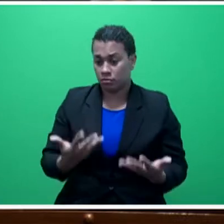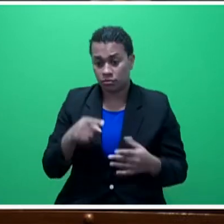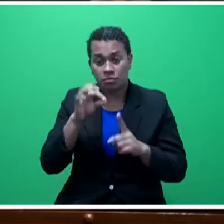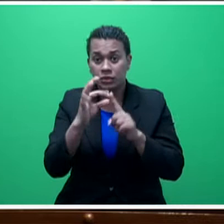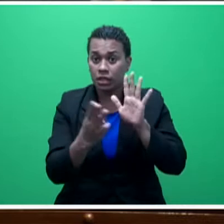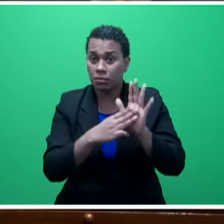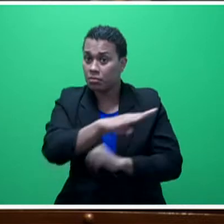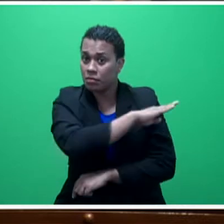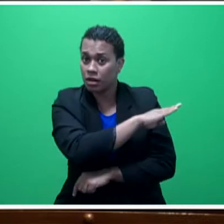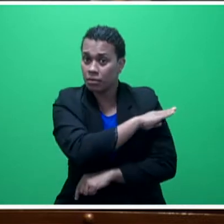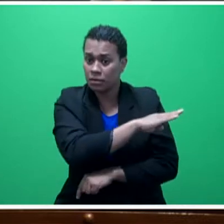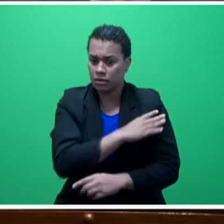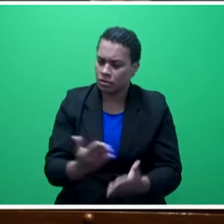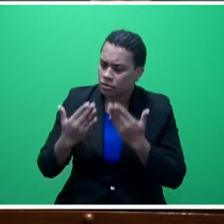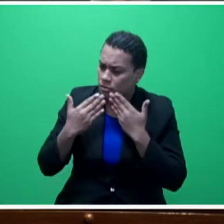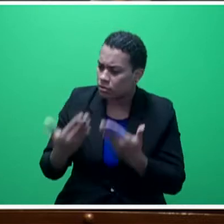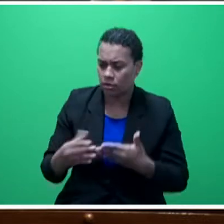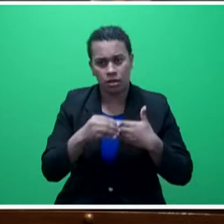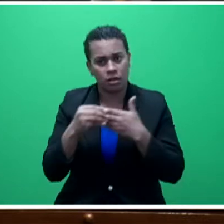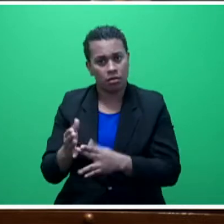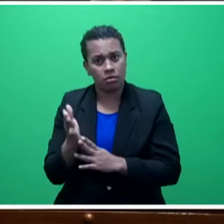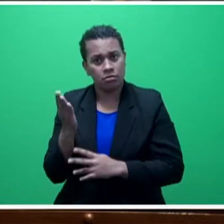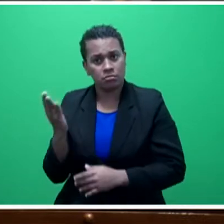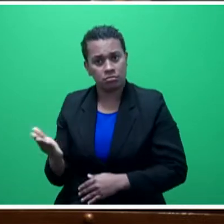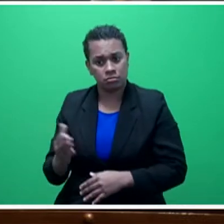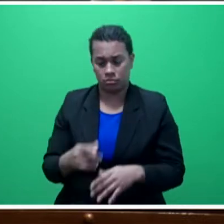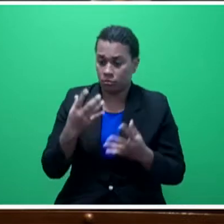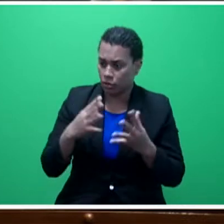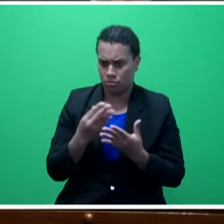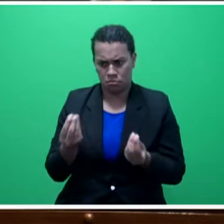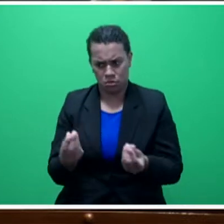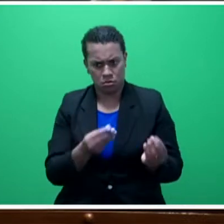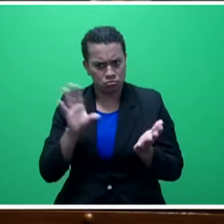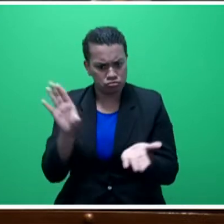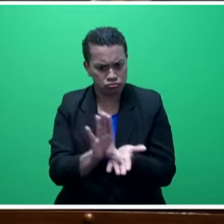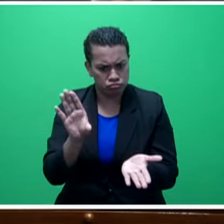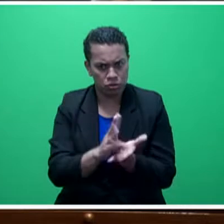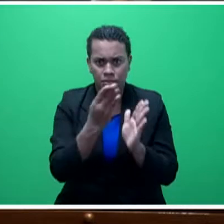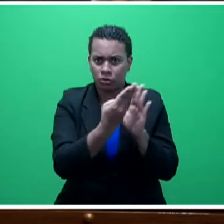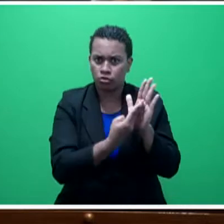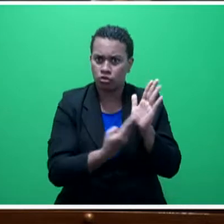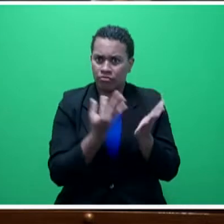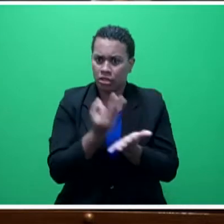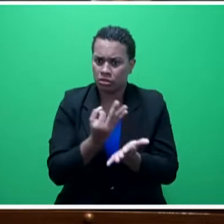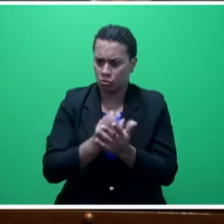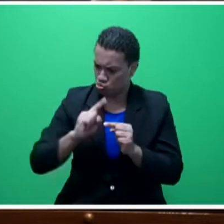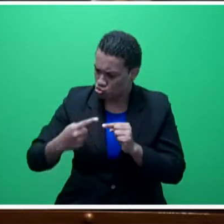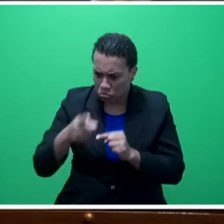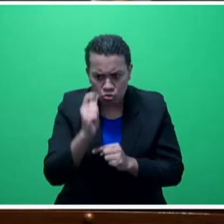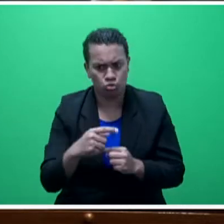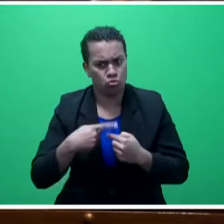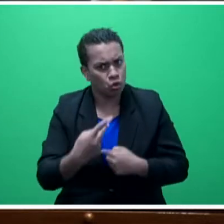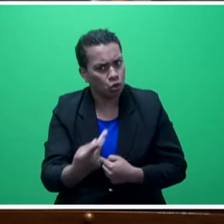for today, but tomorrow as well. Mr. Speaker, sir, they say by failing to prepare,